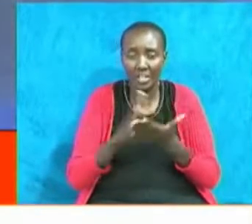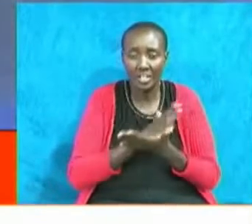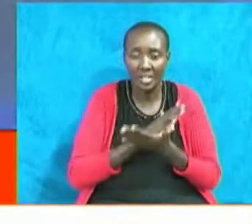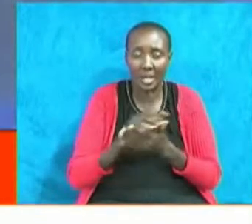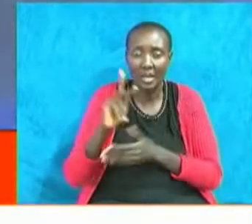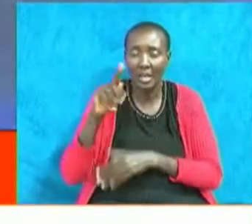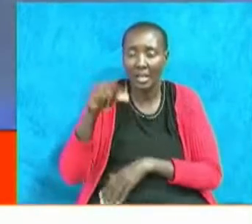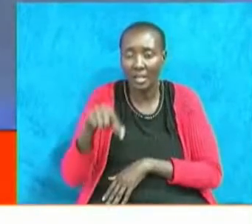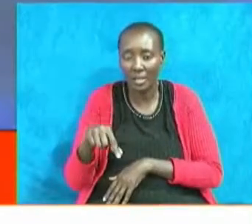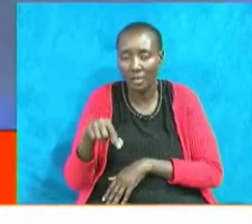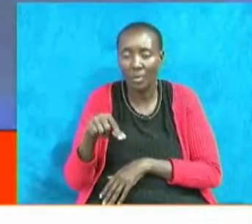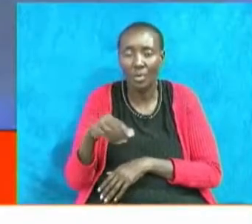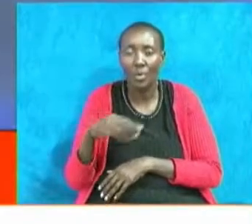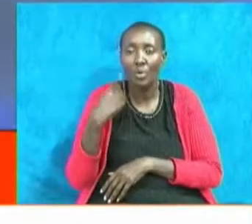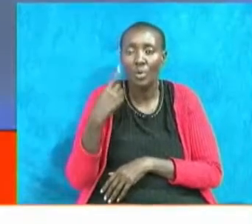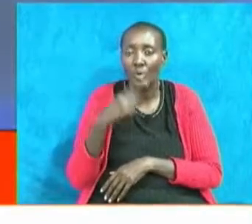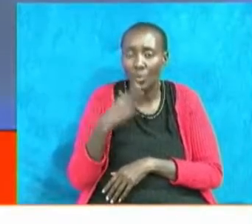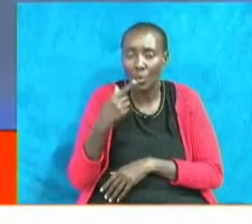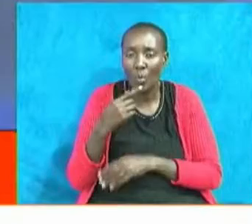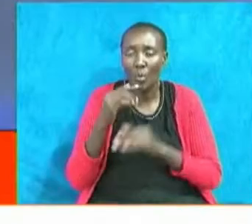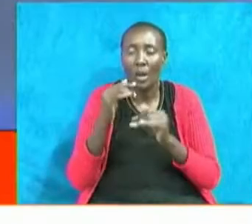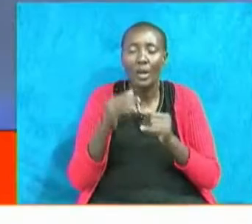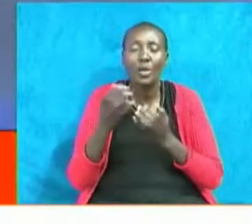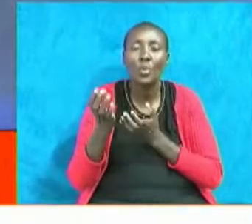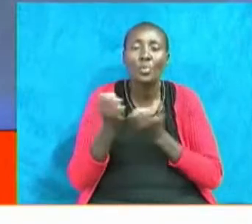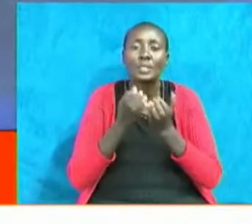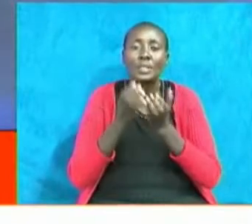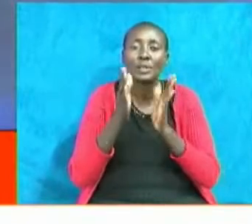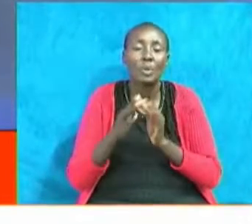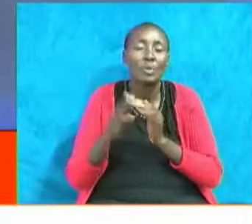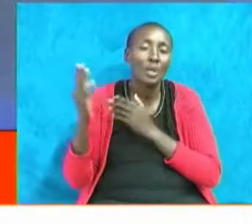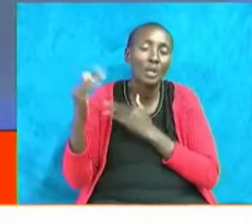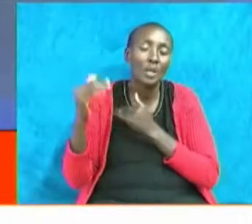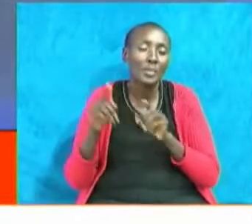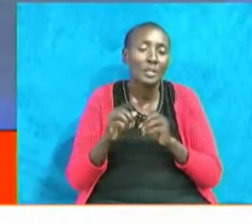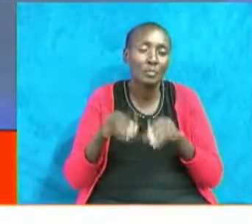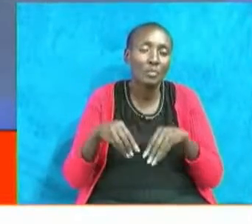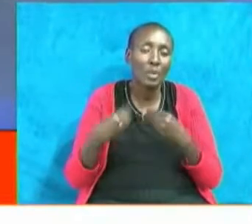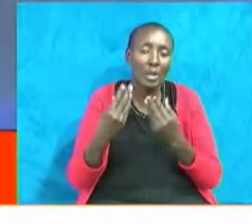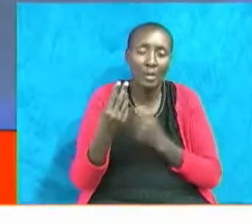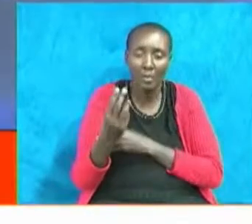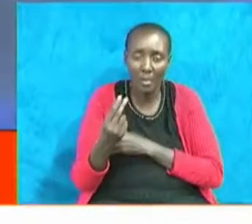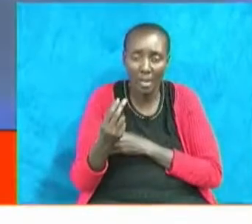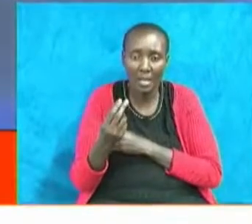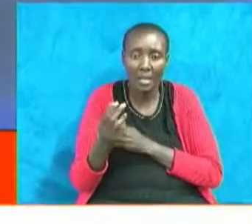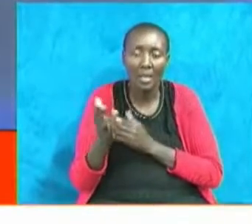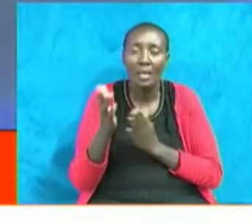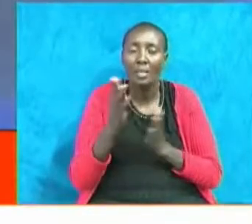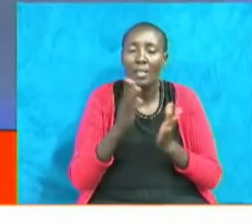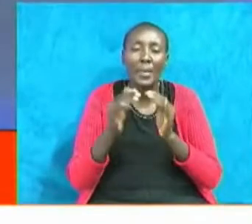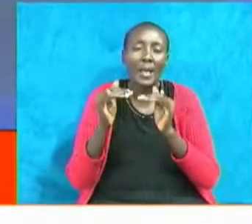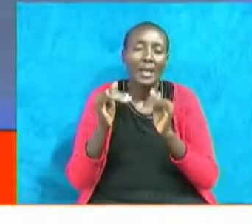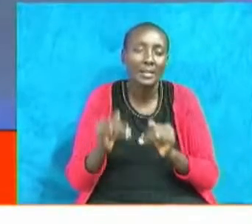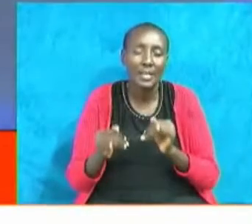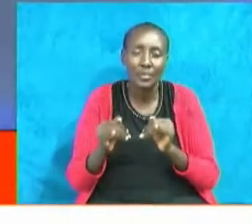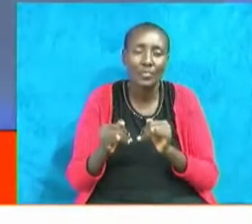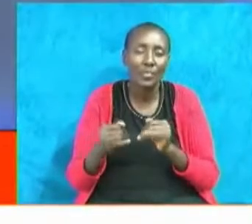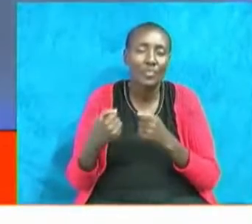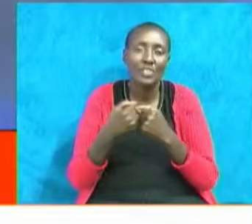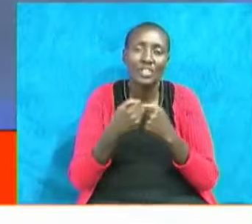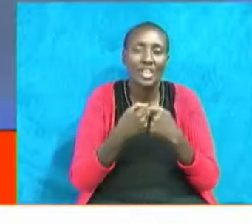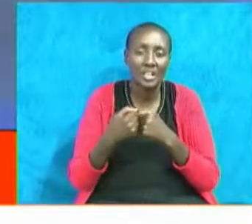a strategic foreign investor who is expected to inject capital in the restructuring of the troubled national